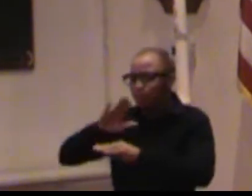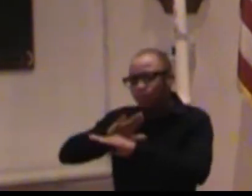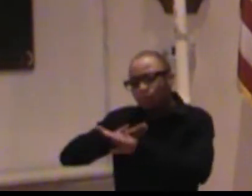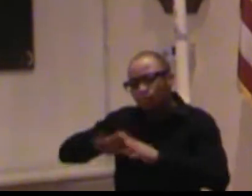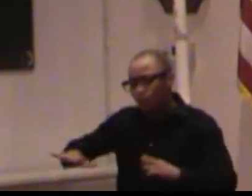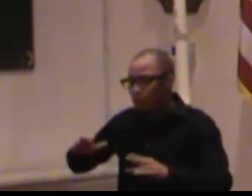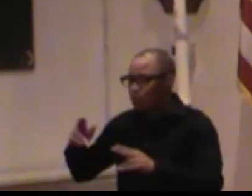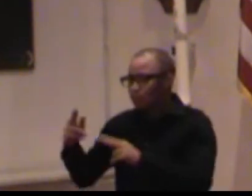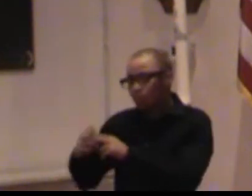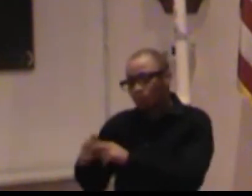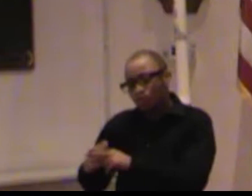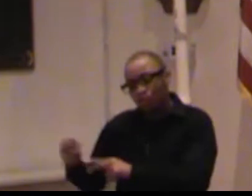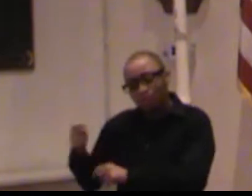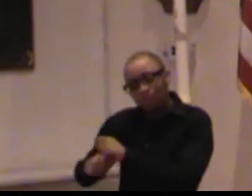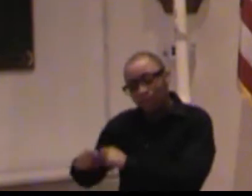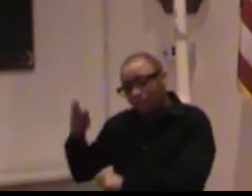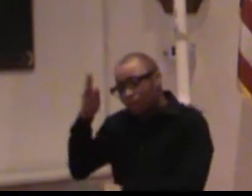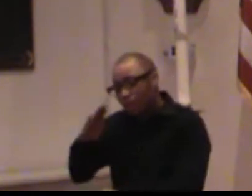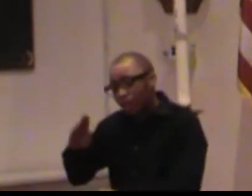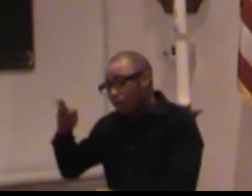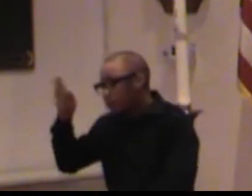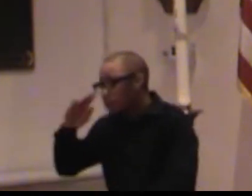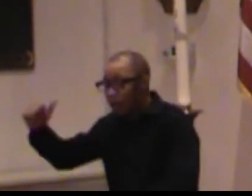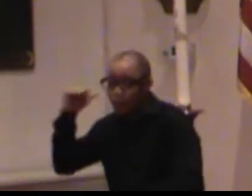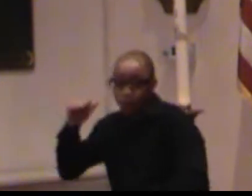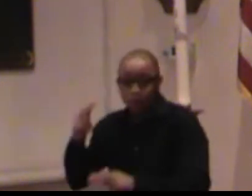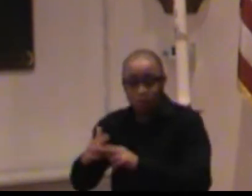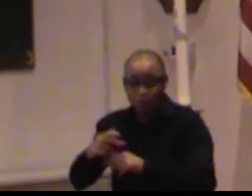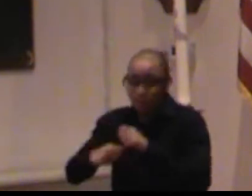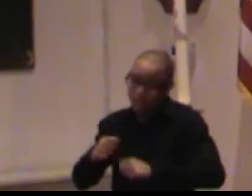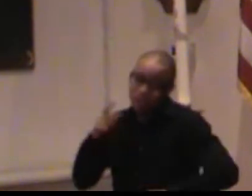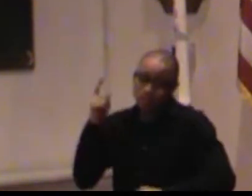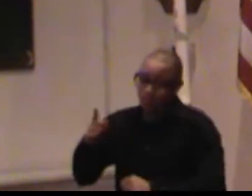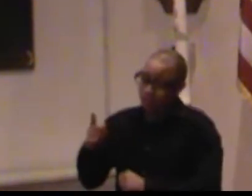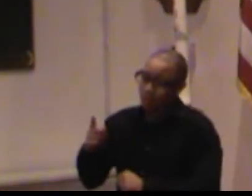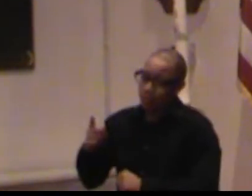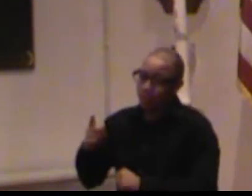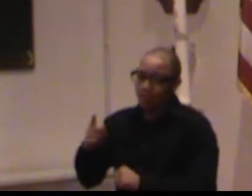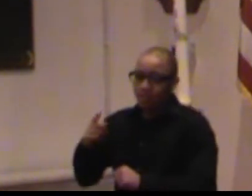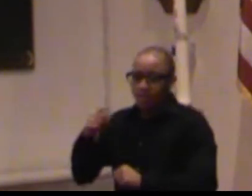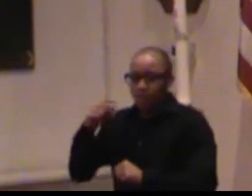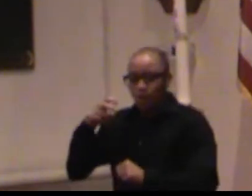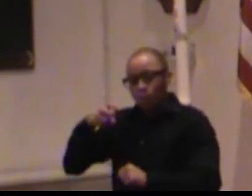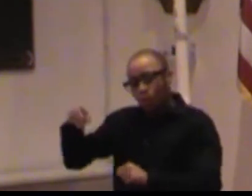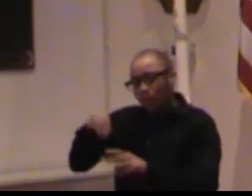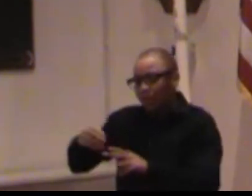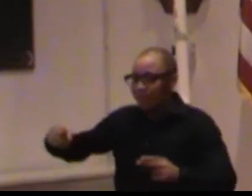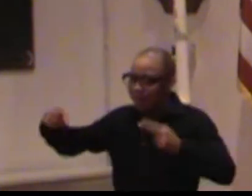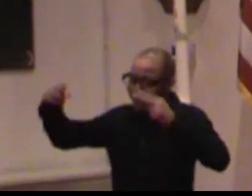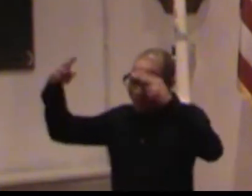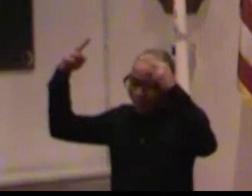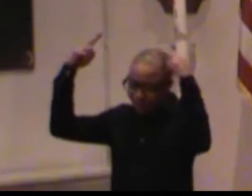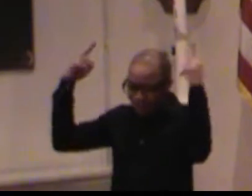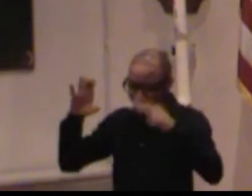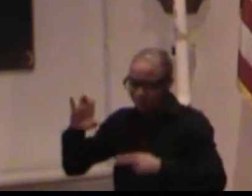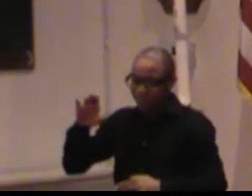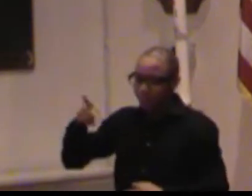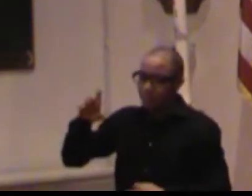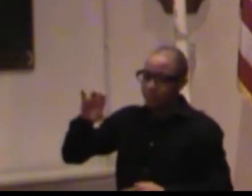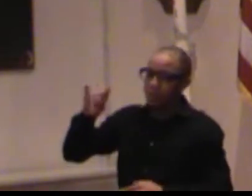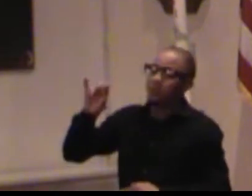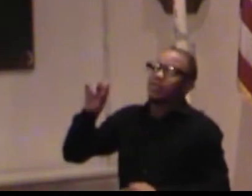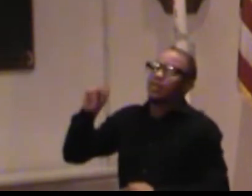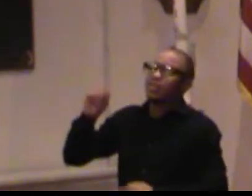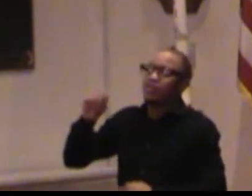God, church, because God won't shortchange you. I came to tell you, walk in high expectation on today